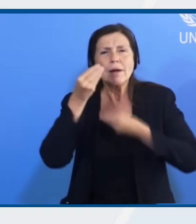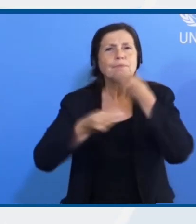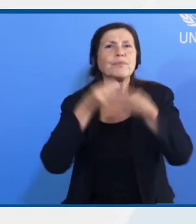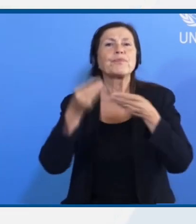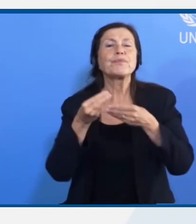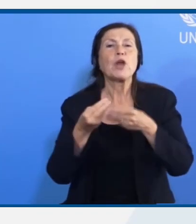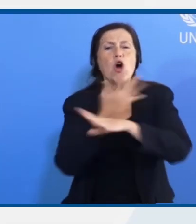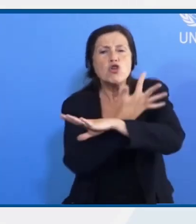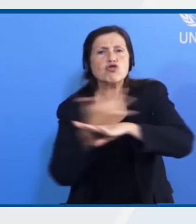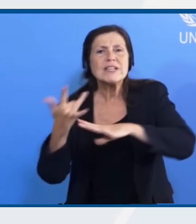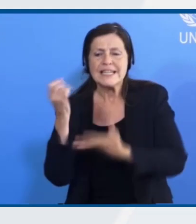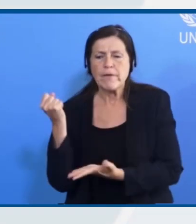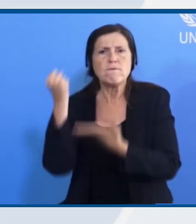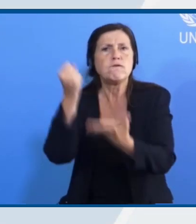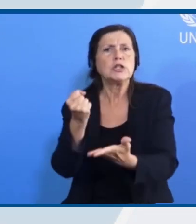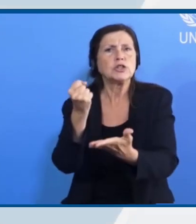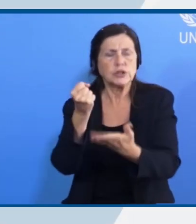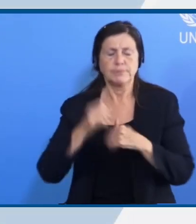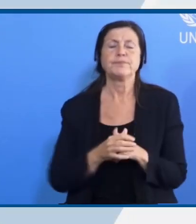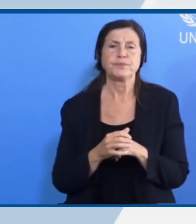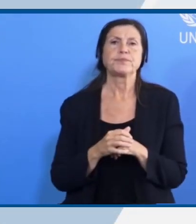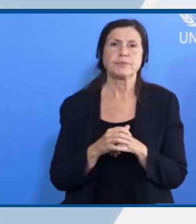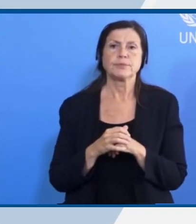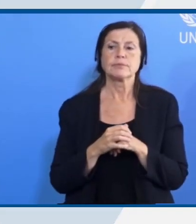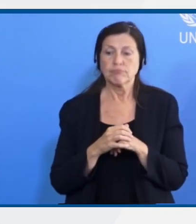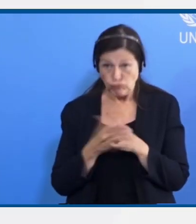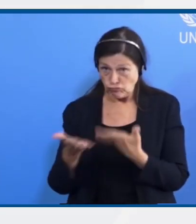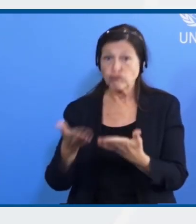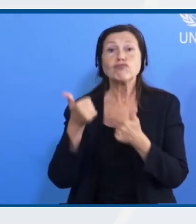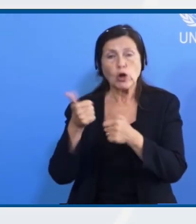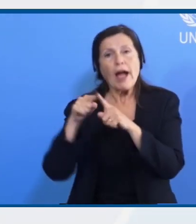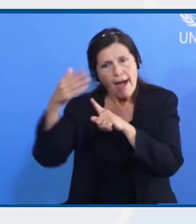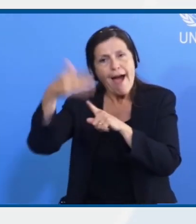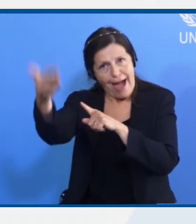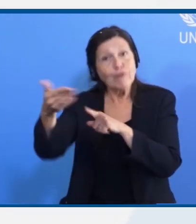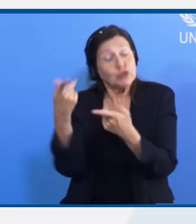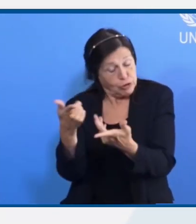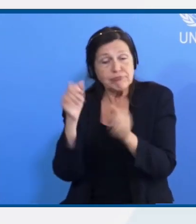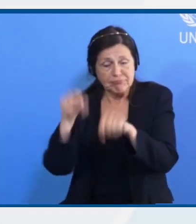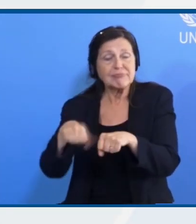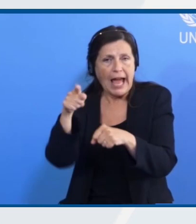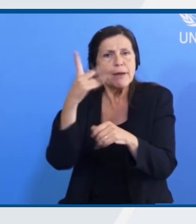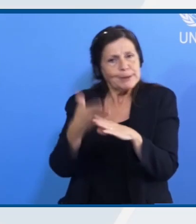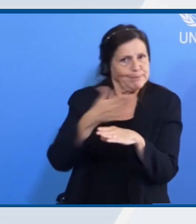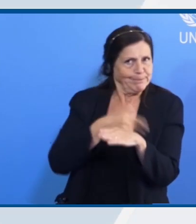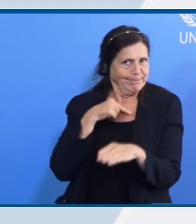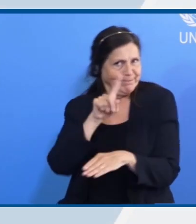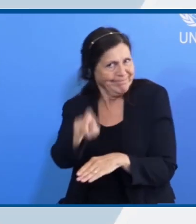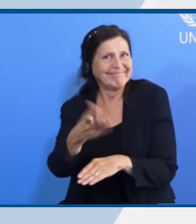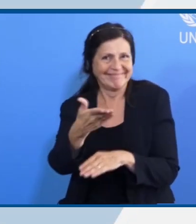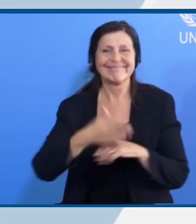as well, because there was a question earlier that was also addressed to me. I was going to address it afterwards, but if you feel like it, go ahead. It's part of the same